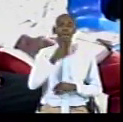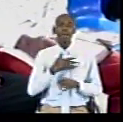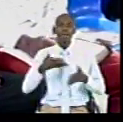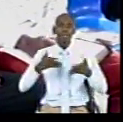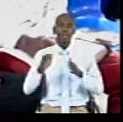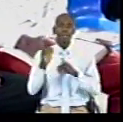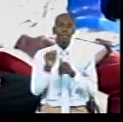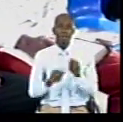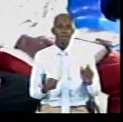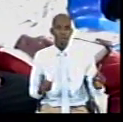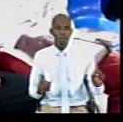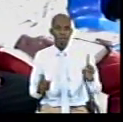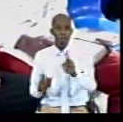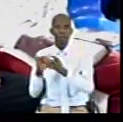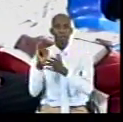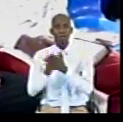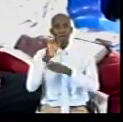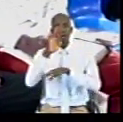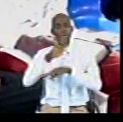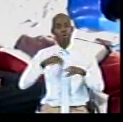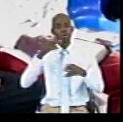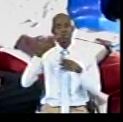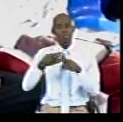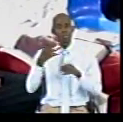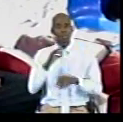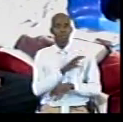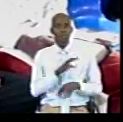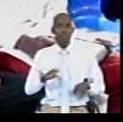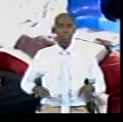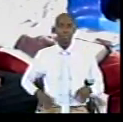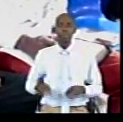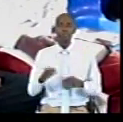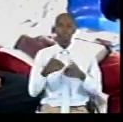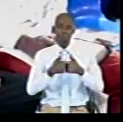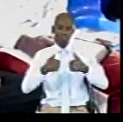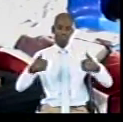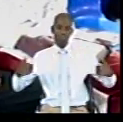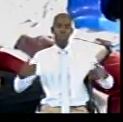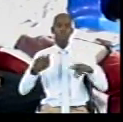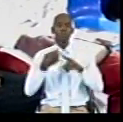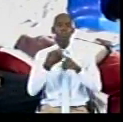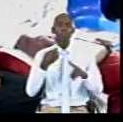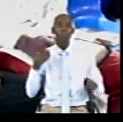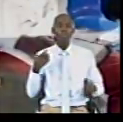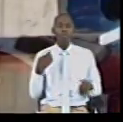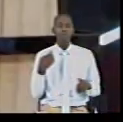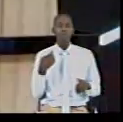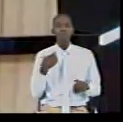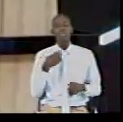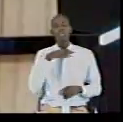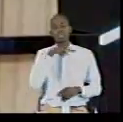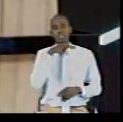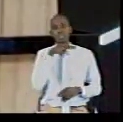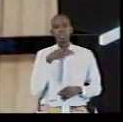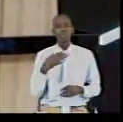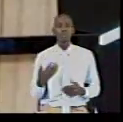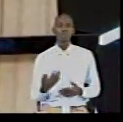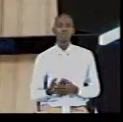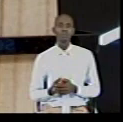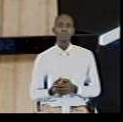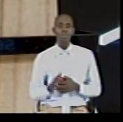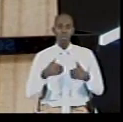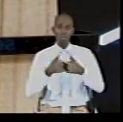that nameth the name of Christ depart from iniquity,